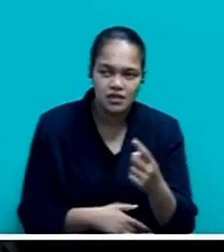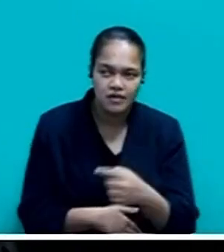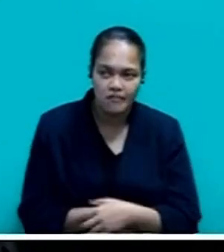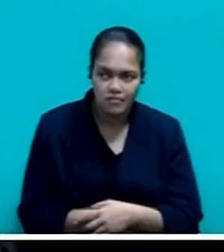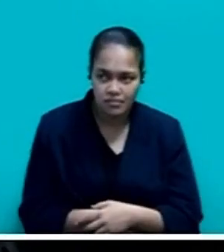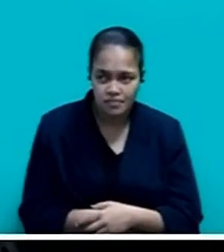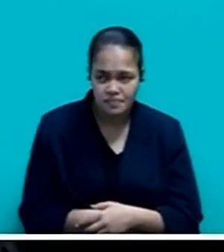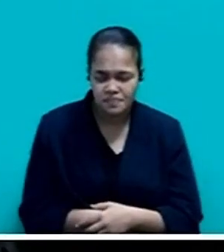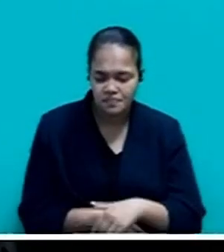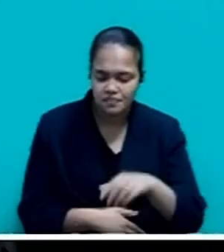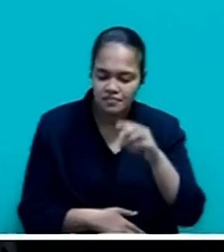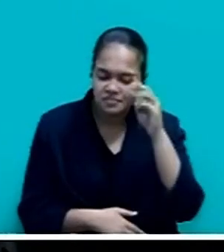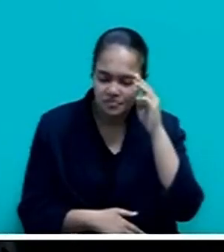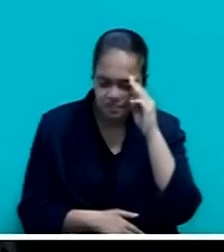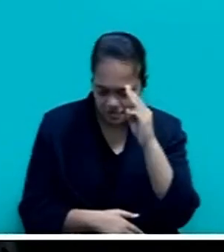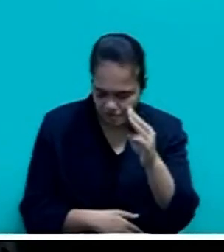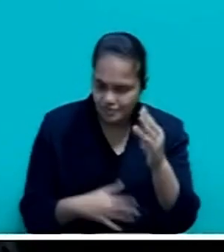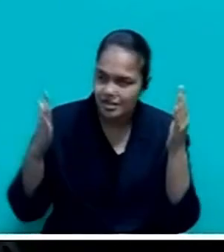Mr. Speaker, the